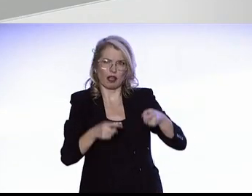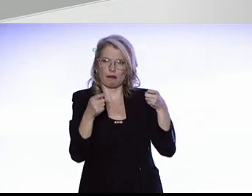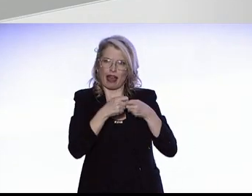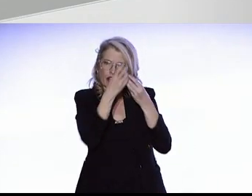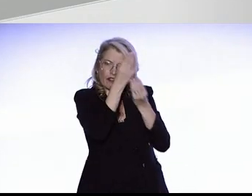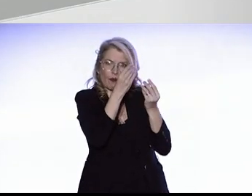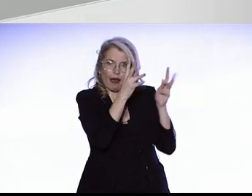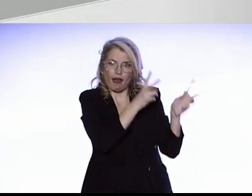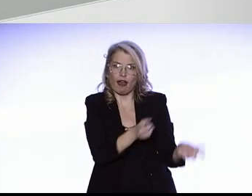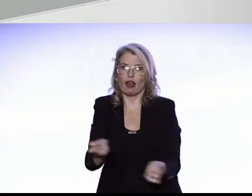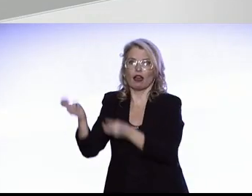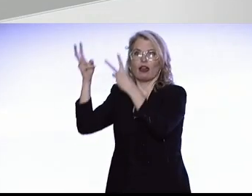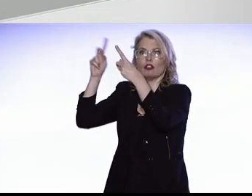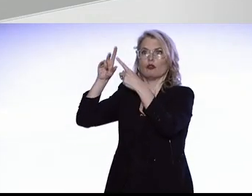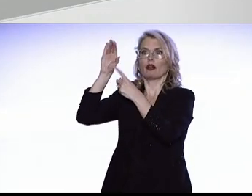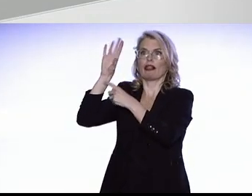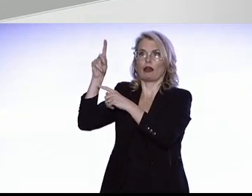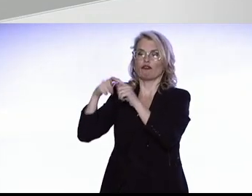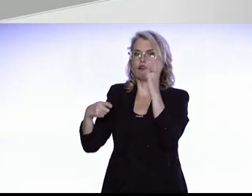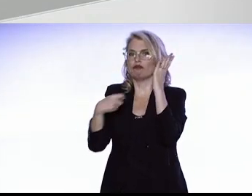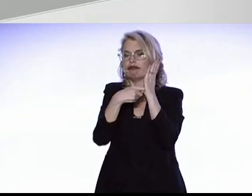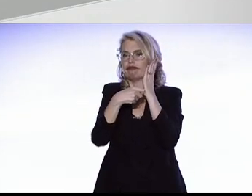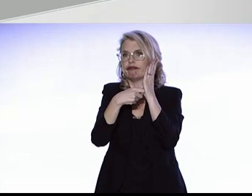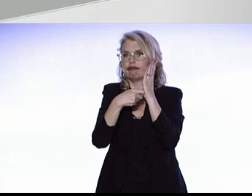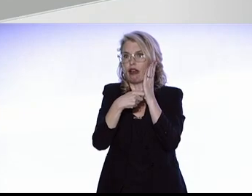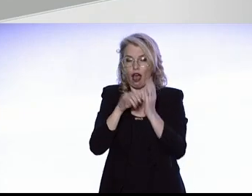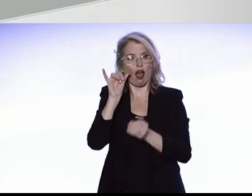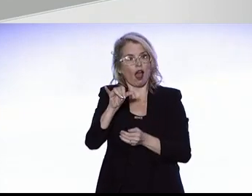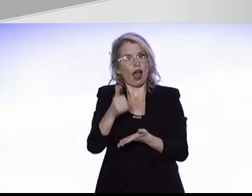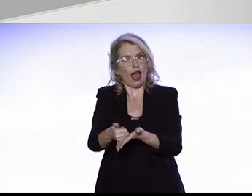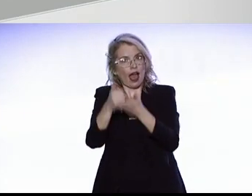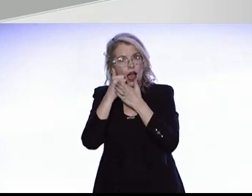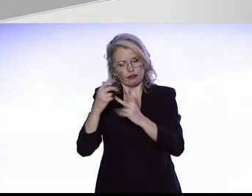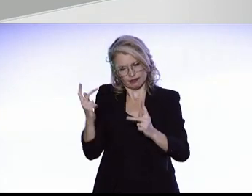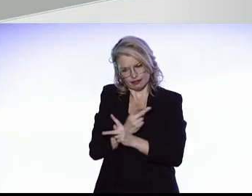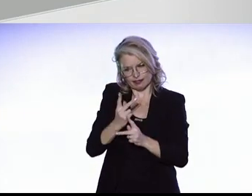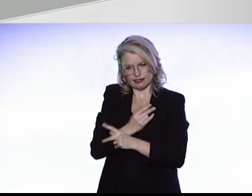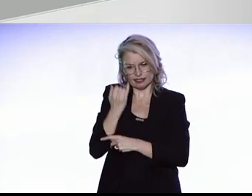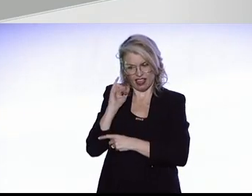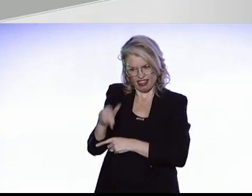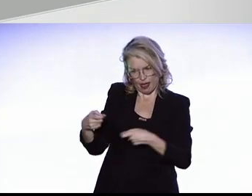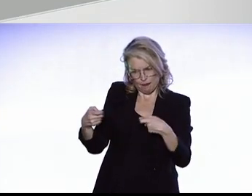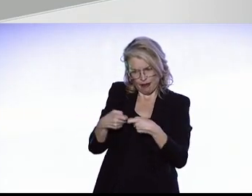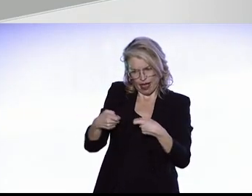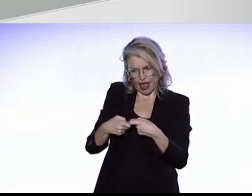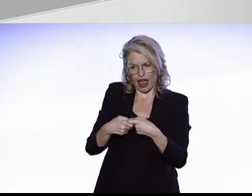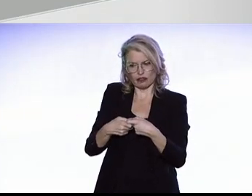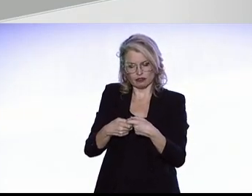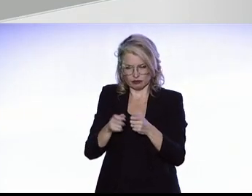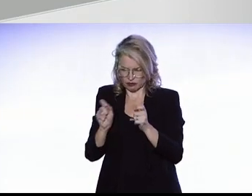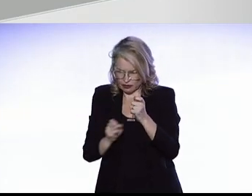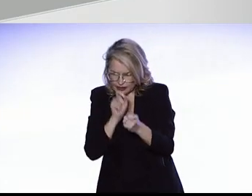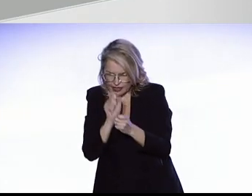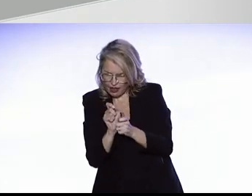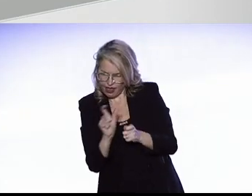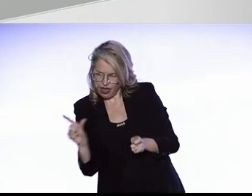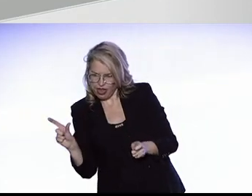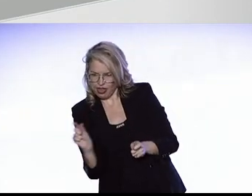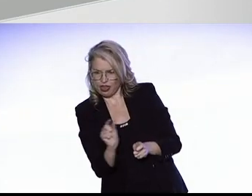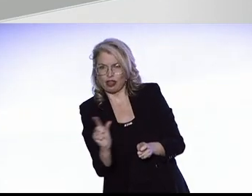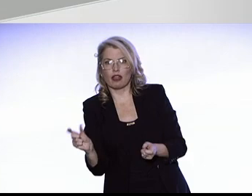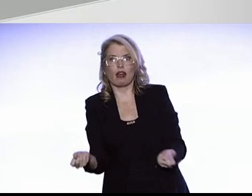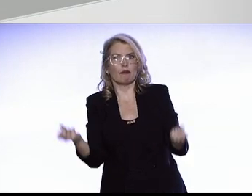data uploaded to the cloud from a dongle. This can determine a battery's precise state of